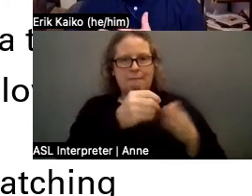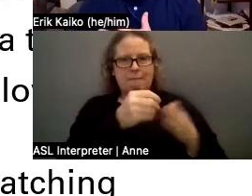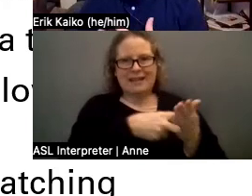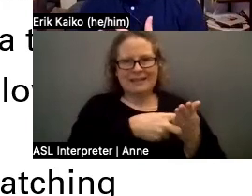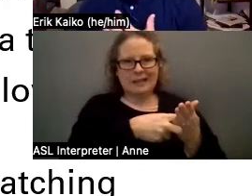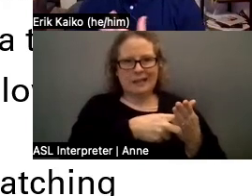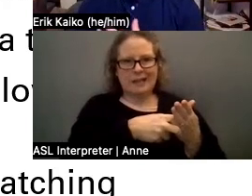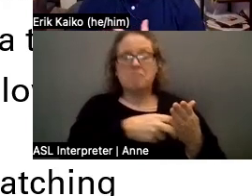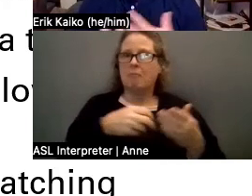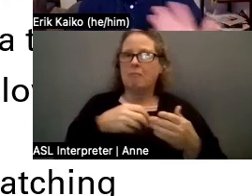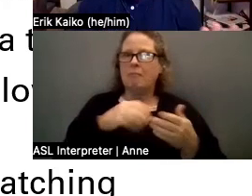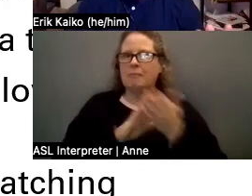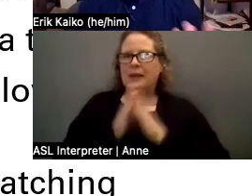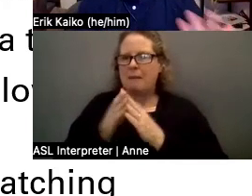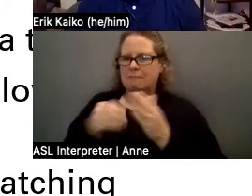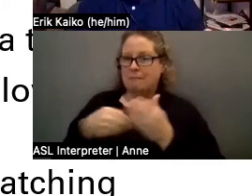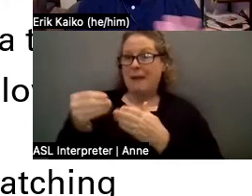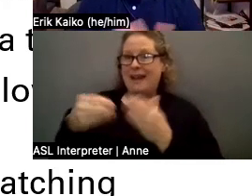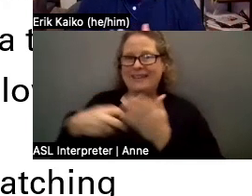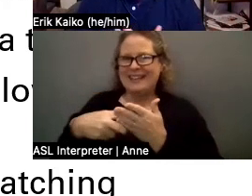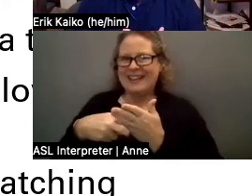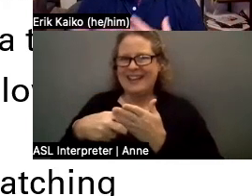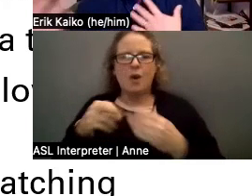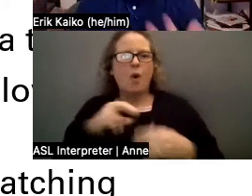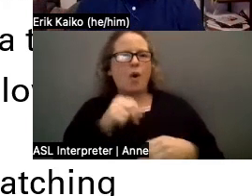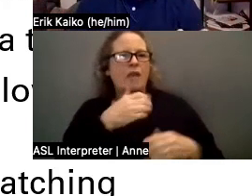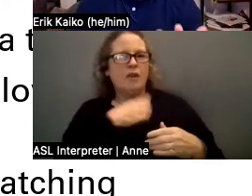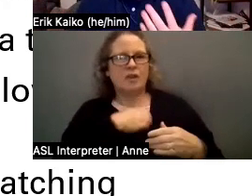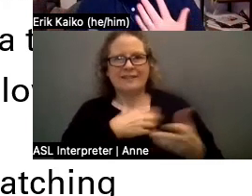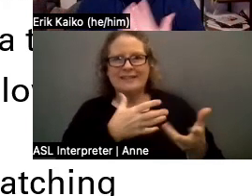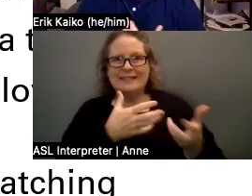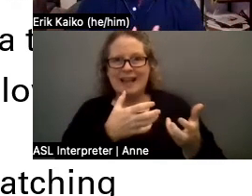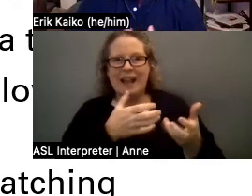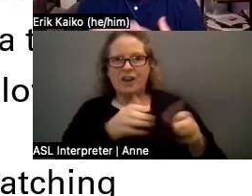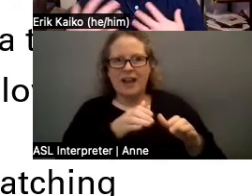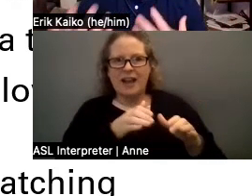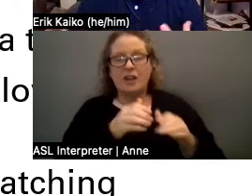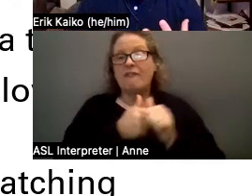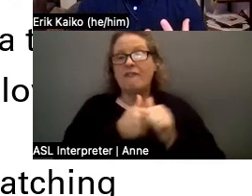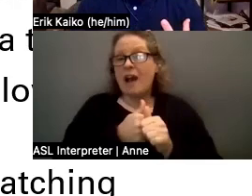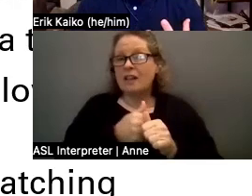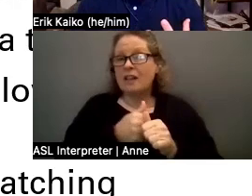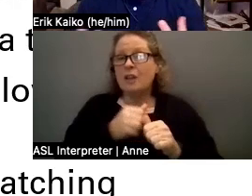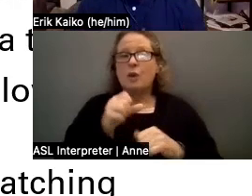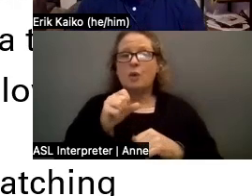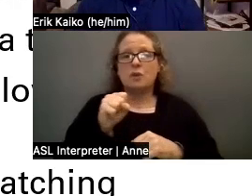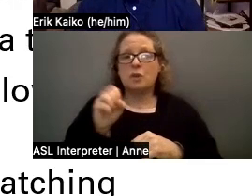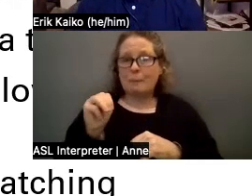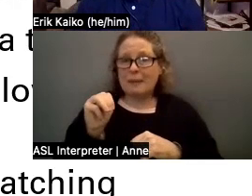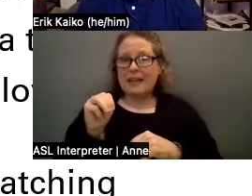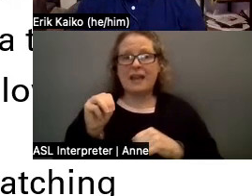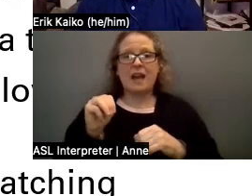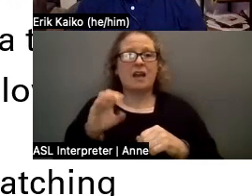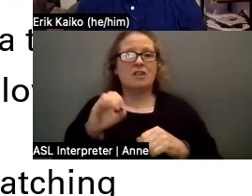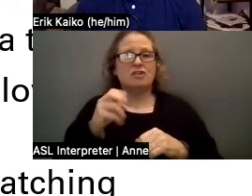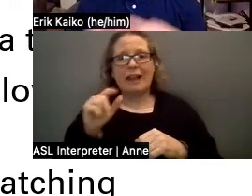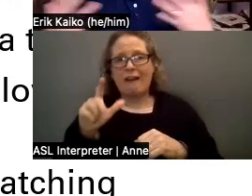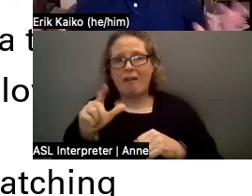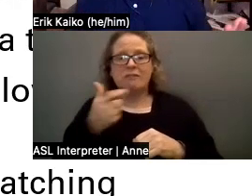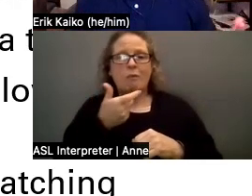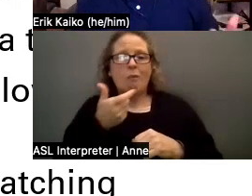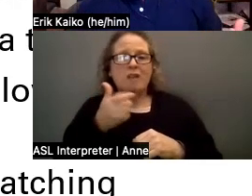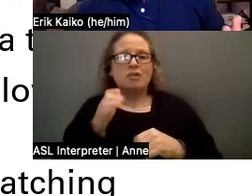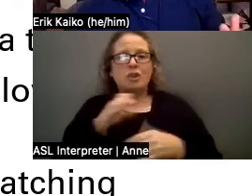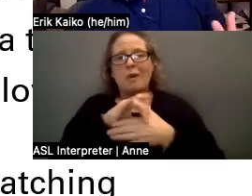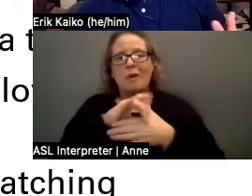buy a ticket or take some other desired action, like following you on your social media channels, watching your comments. And so the messaging